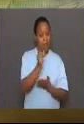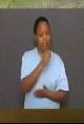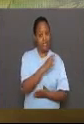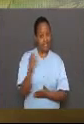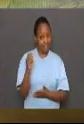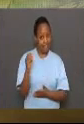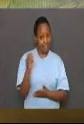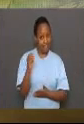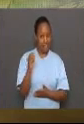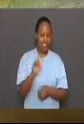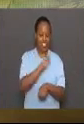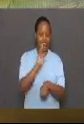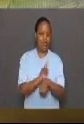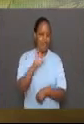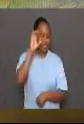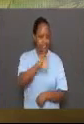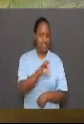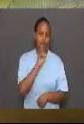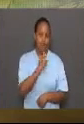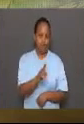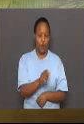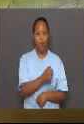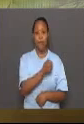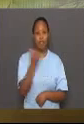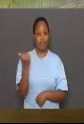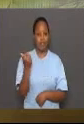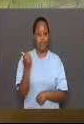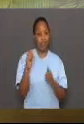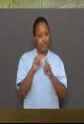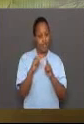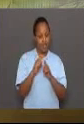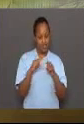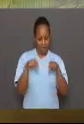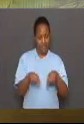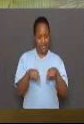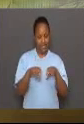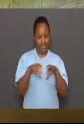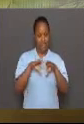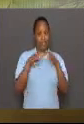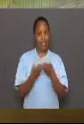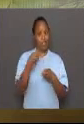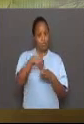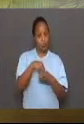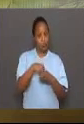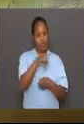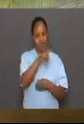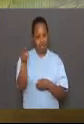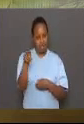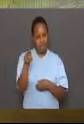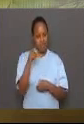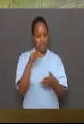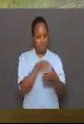of citizens. In other words, in this class, you will study